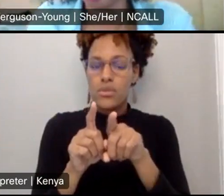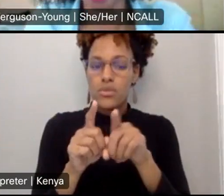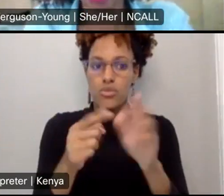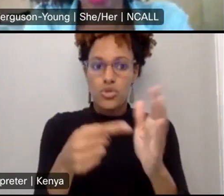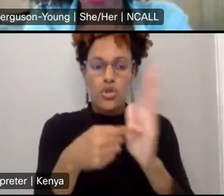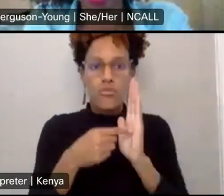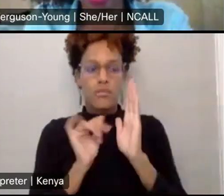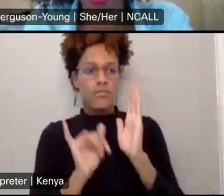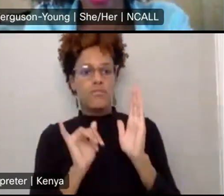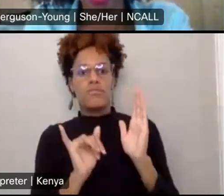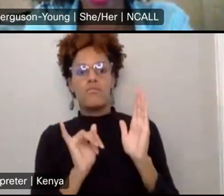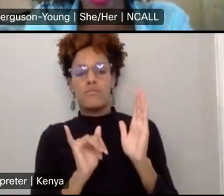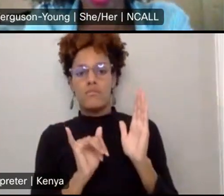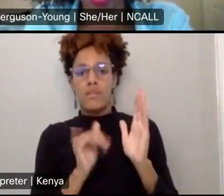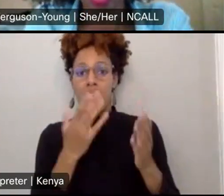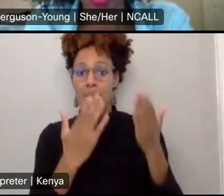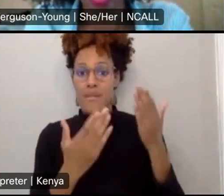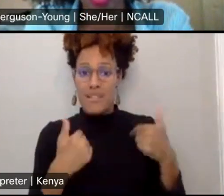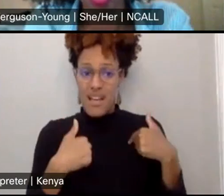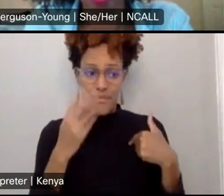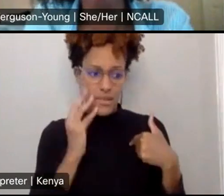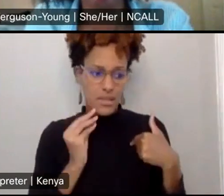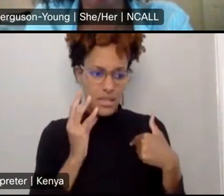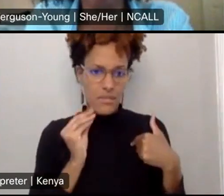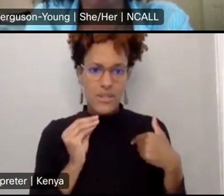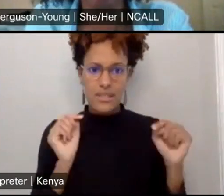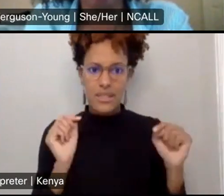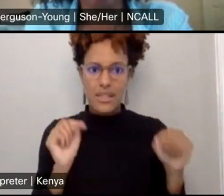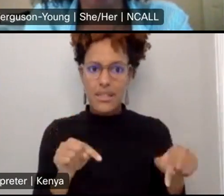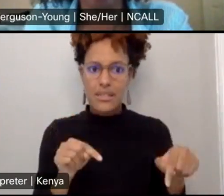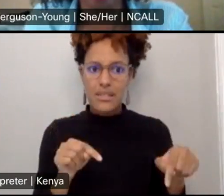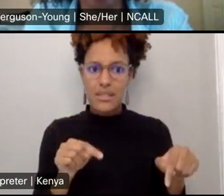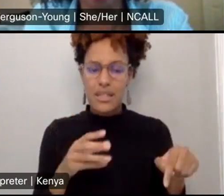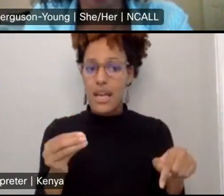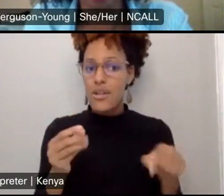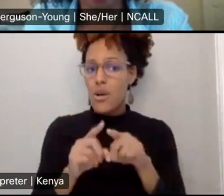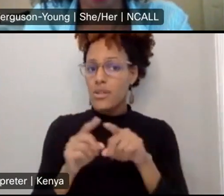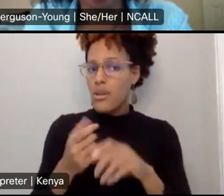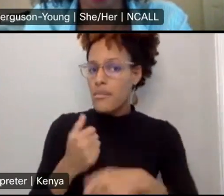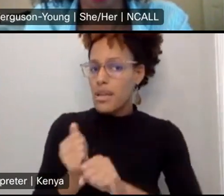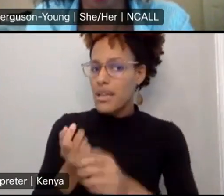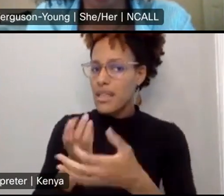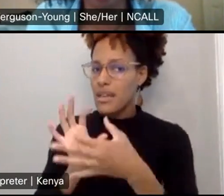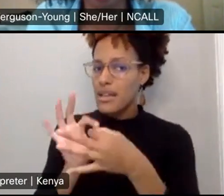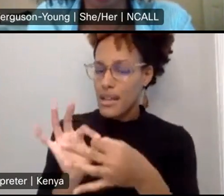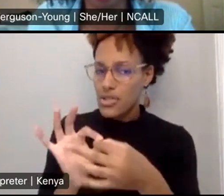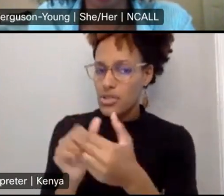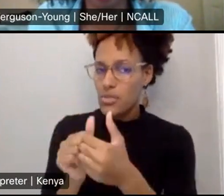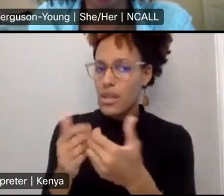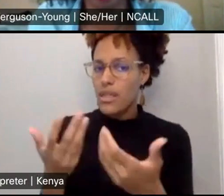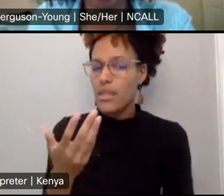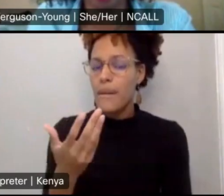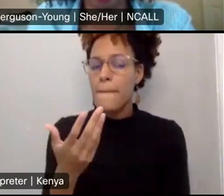like maybe I am experiencing this. And then Mm. making those connections Yep. Yep. between